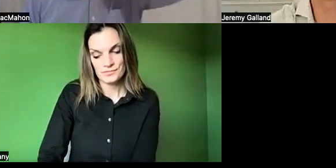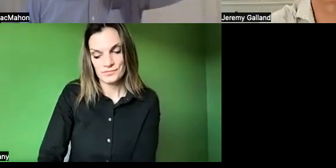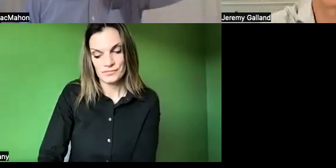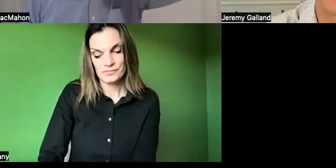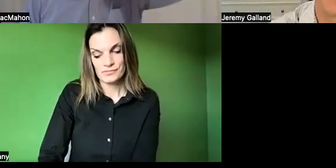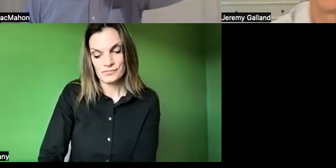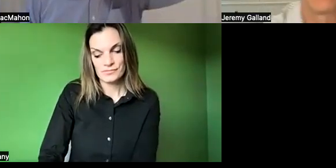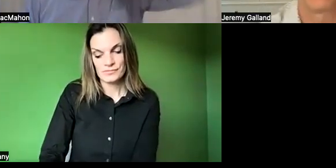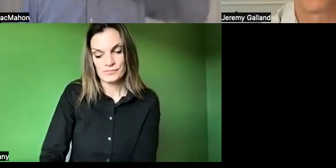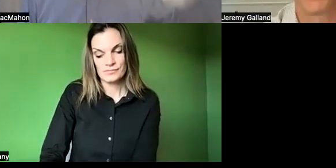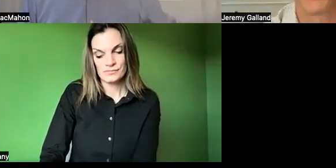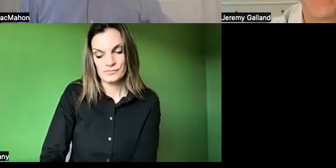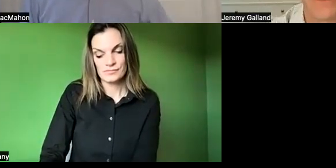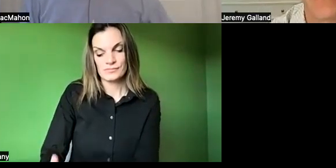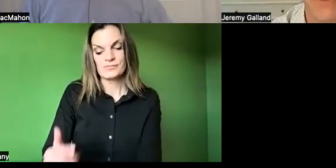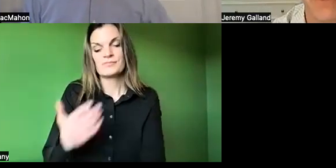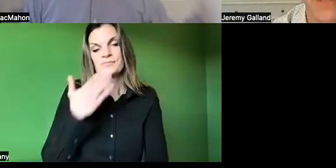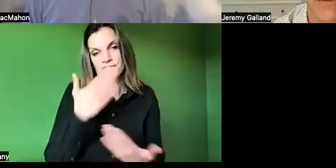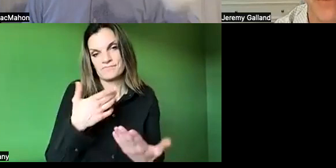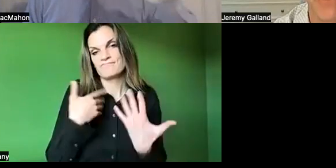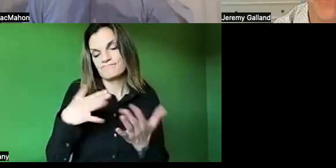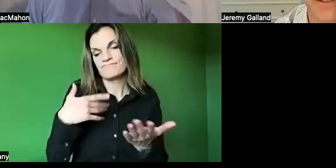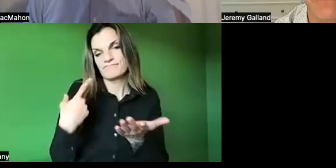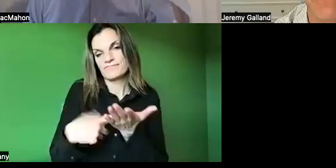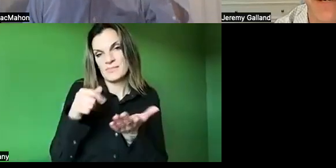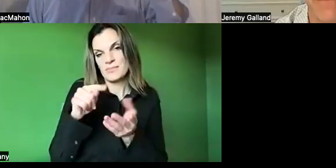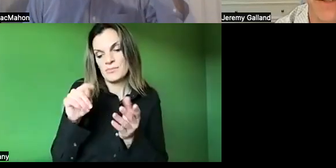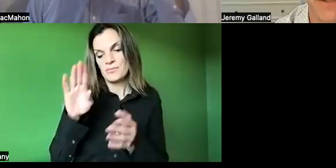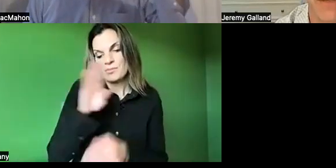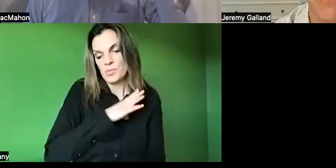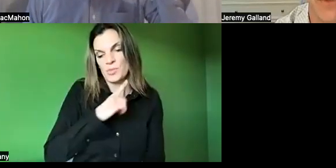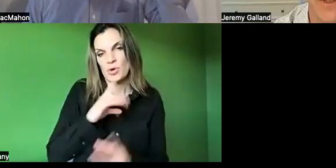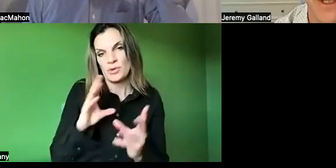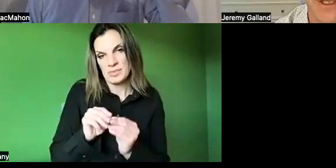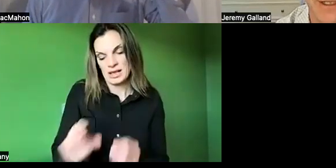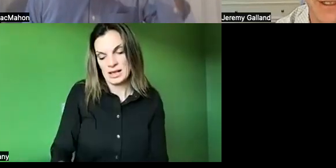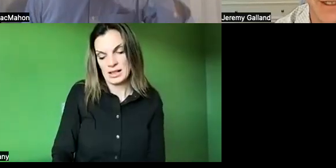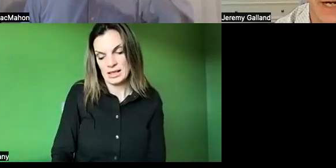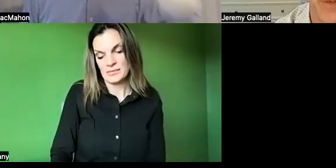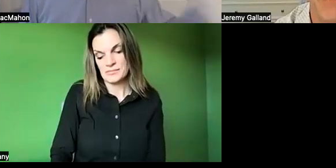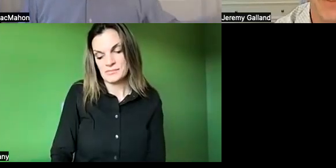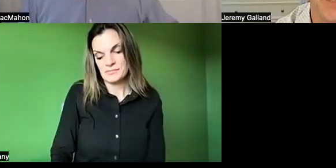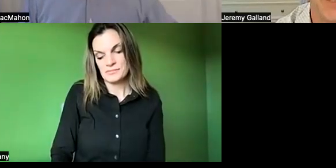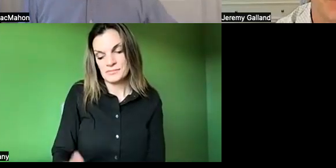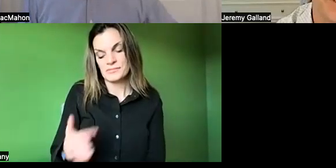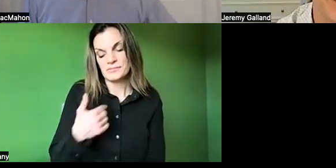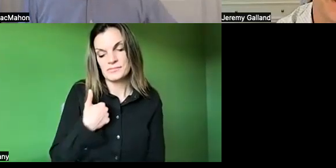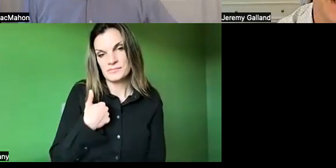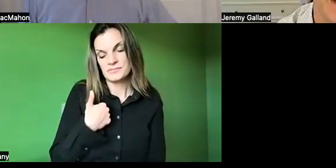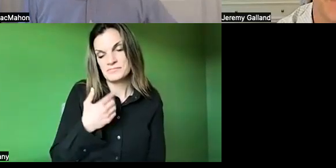spoken about that at board meetings as we've had some of our volunteer firefighters come forward. I would have a